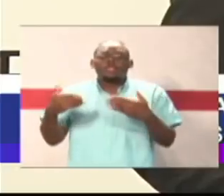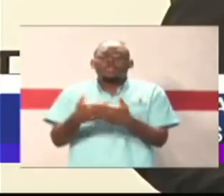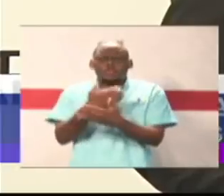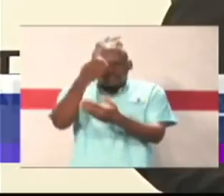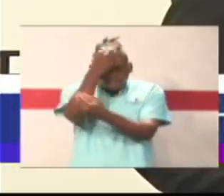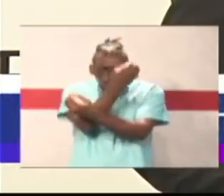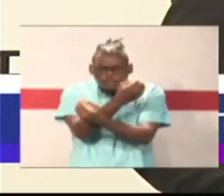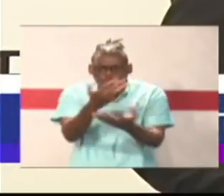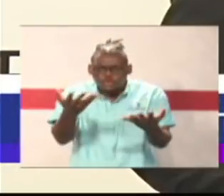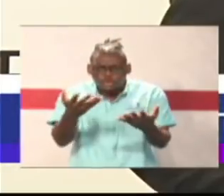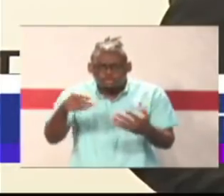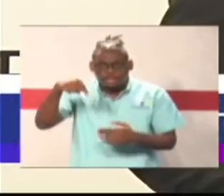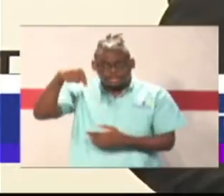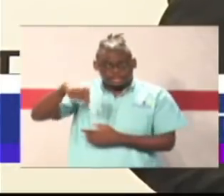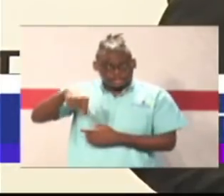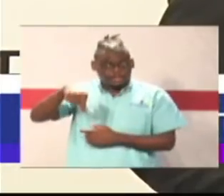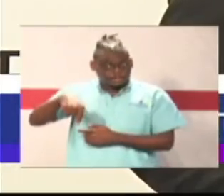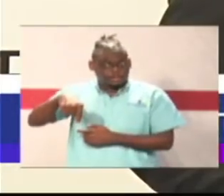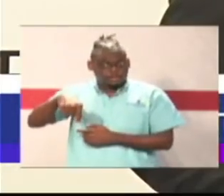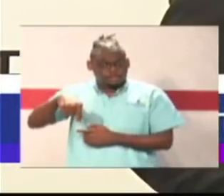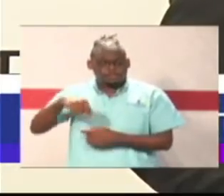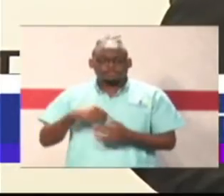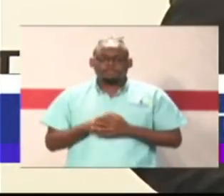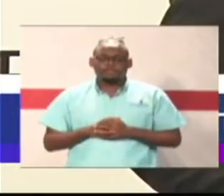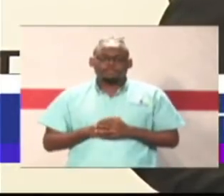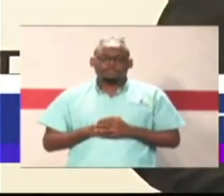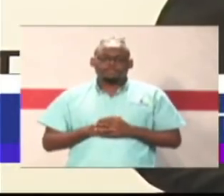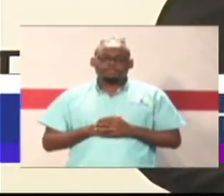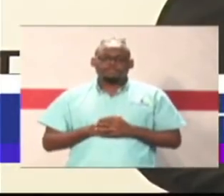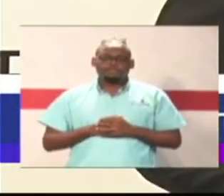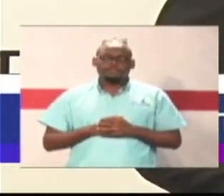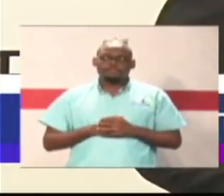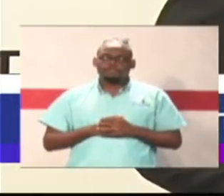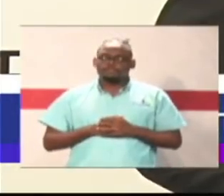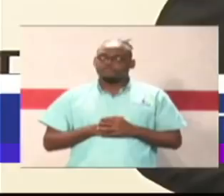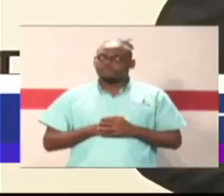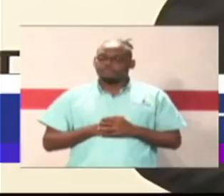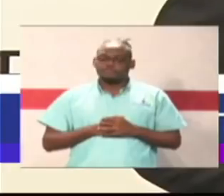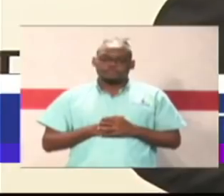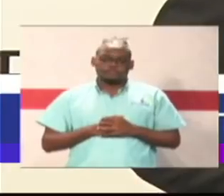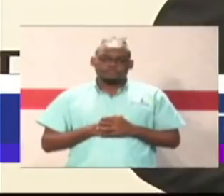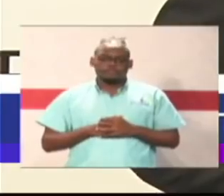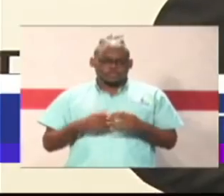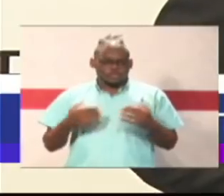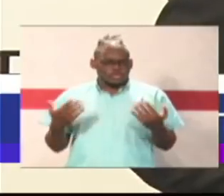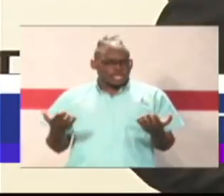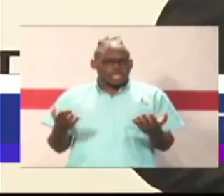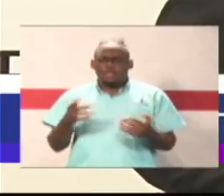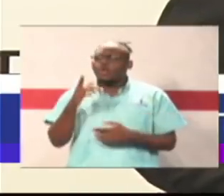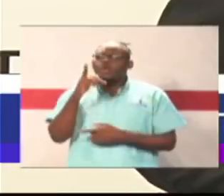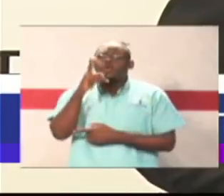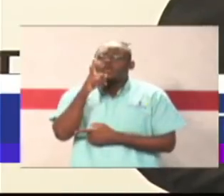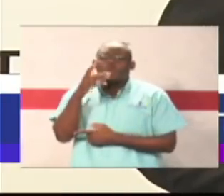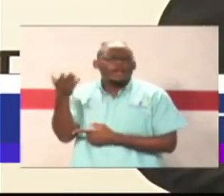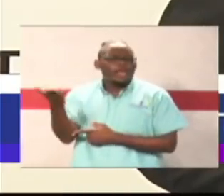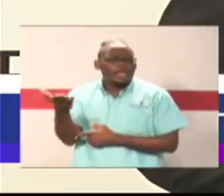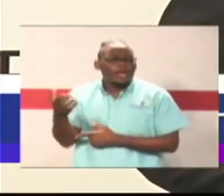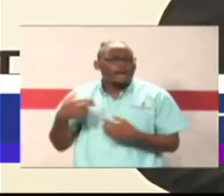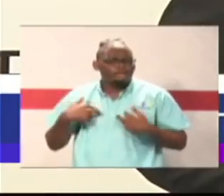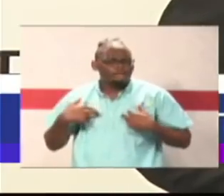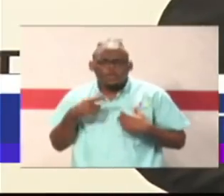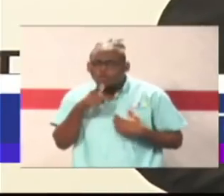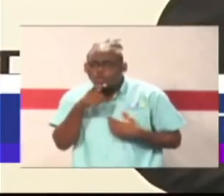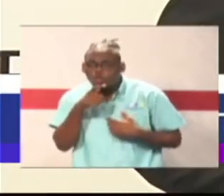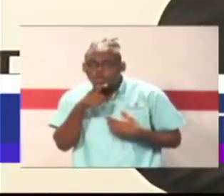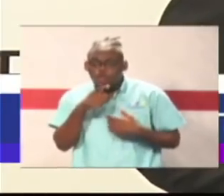Wednesday, 15th September 2021. Our panelists for this morning's update are the Honorable Terence